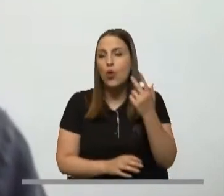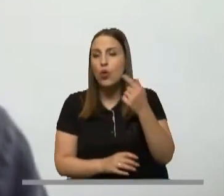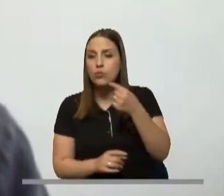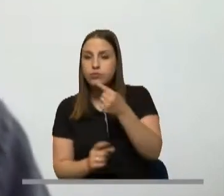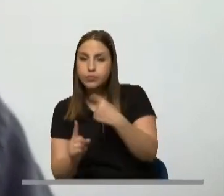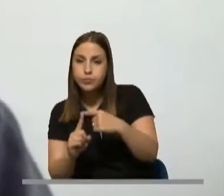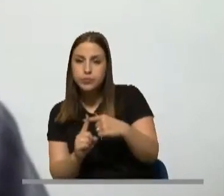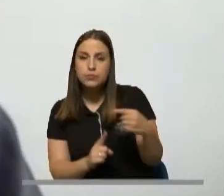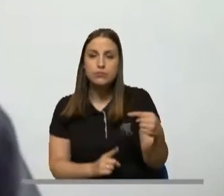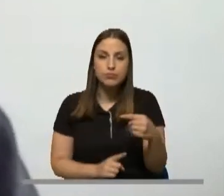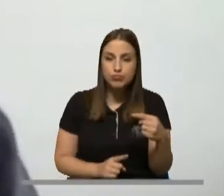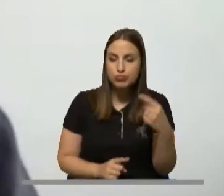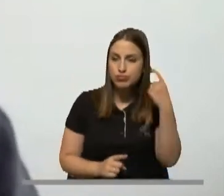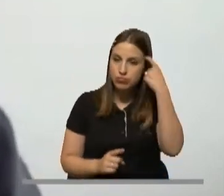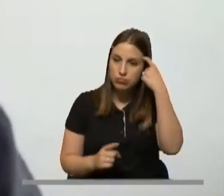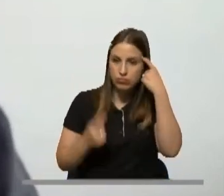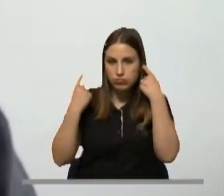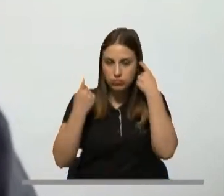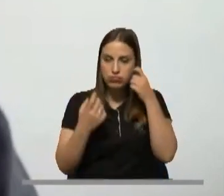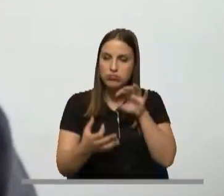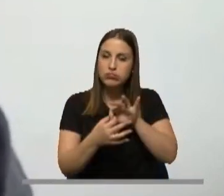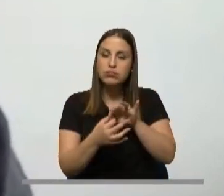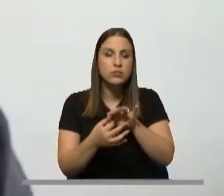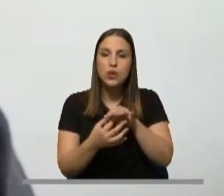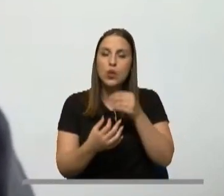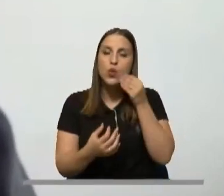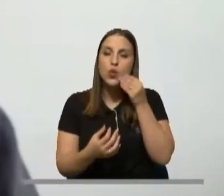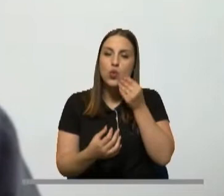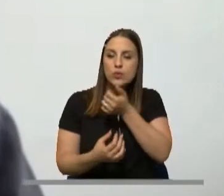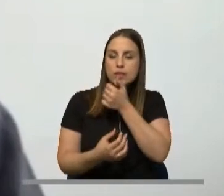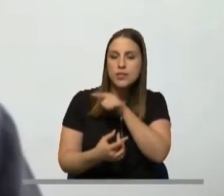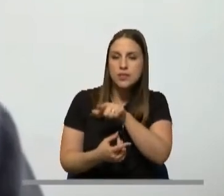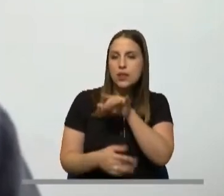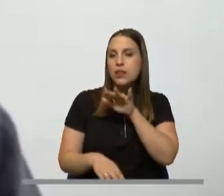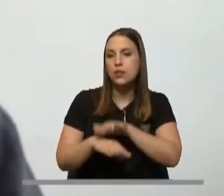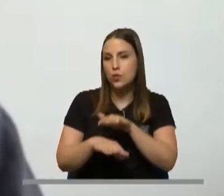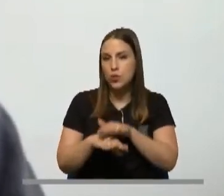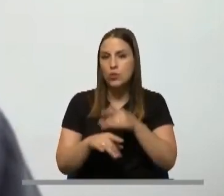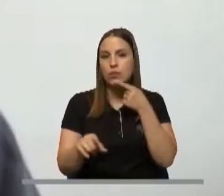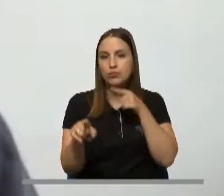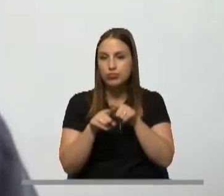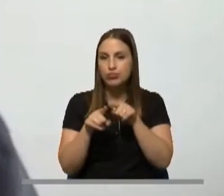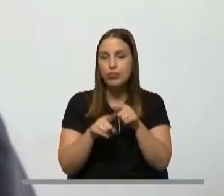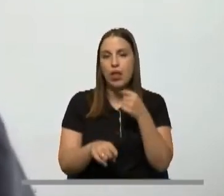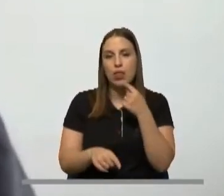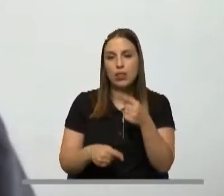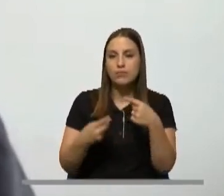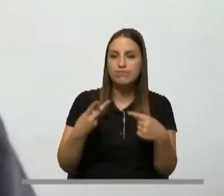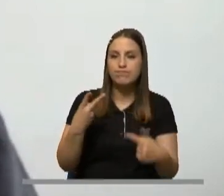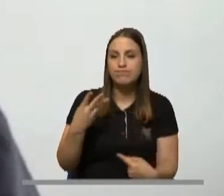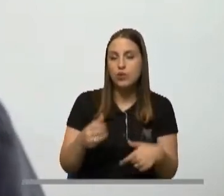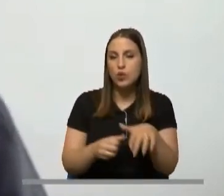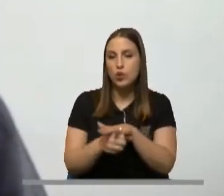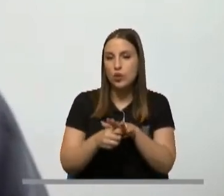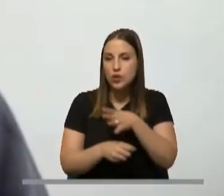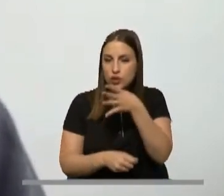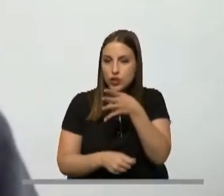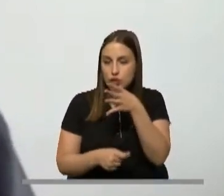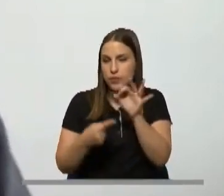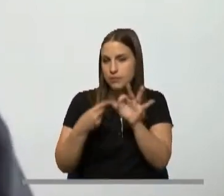criteria, is determined by a political specificity that has to do with contextual